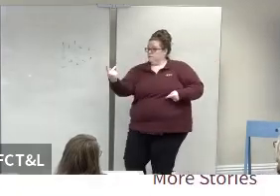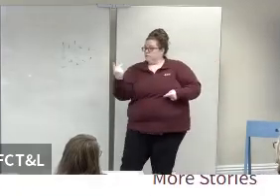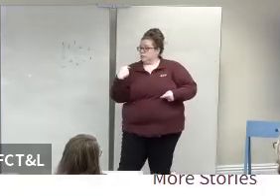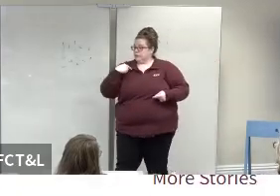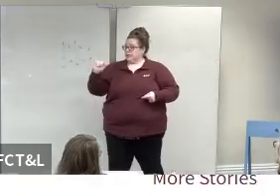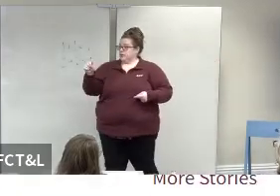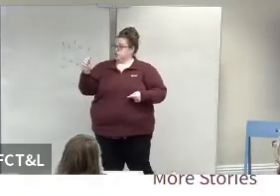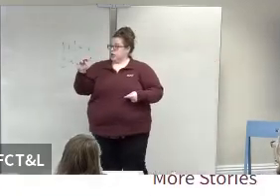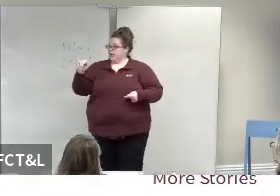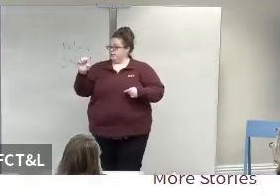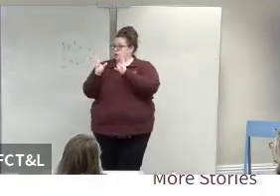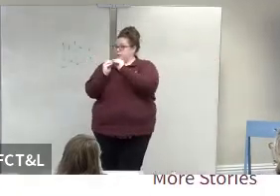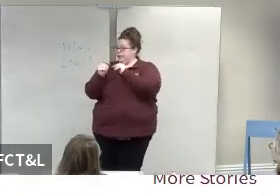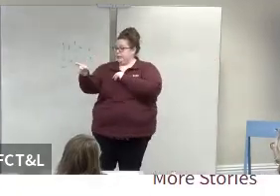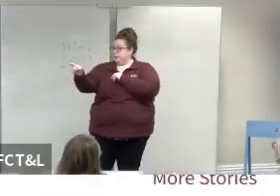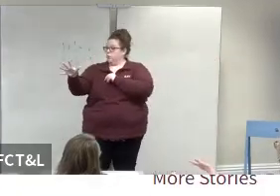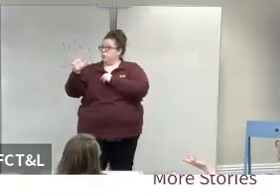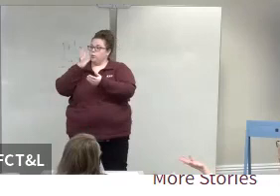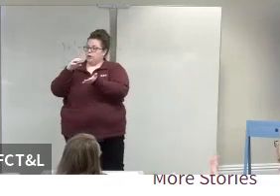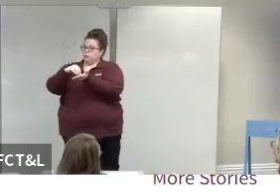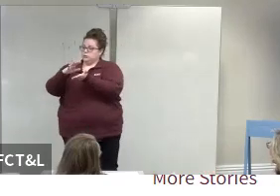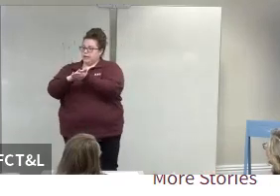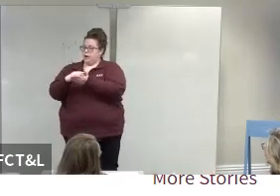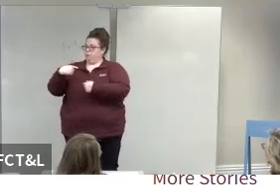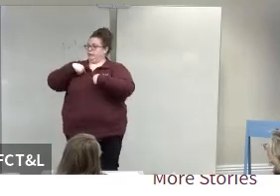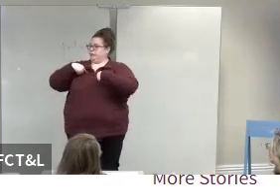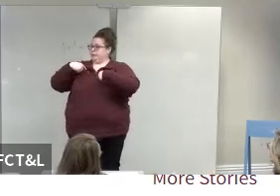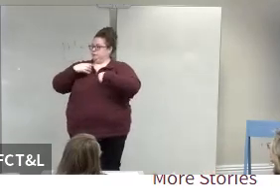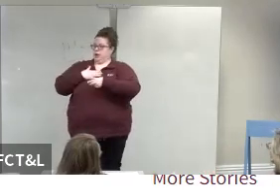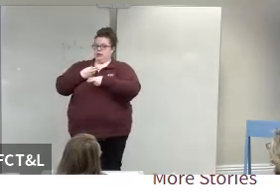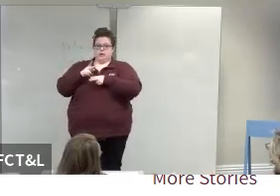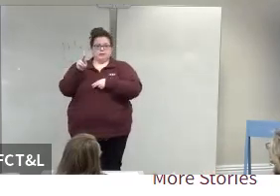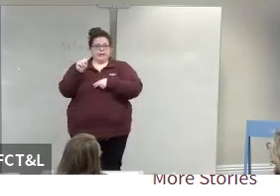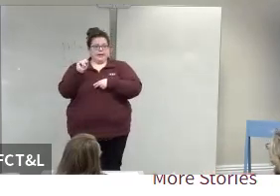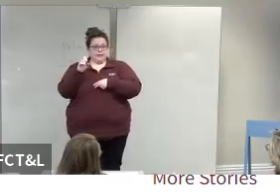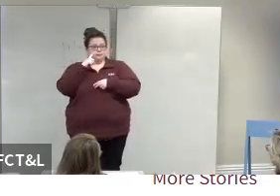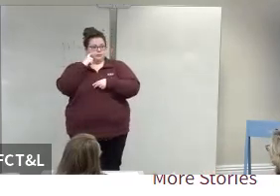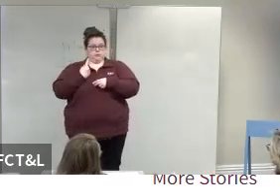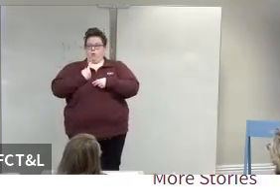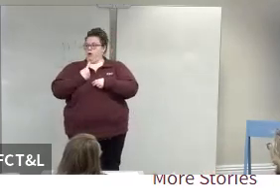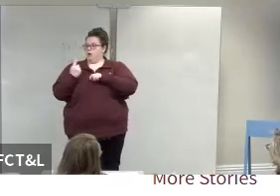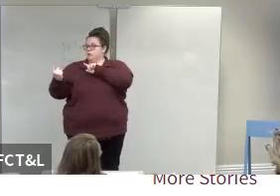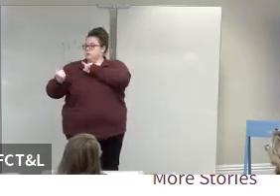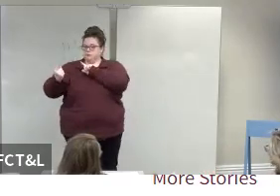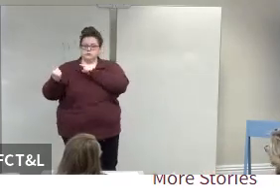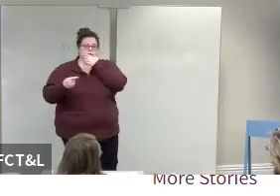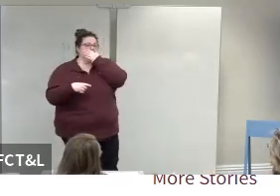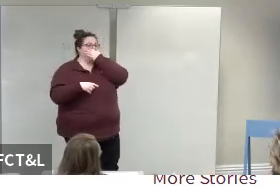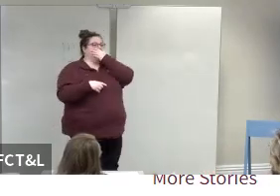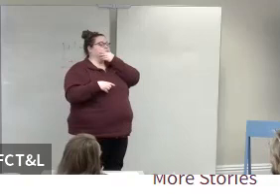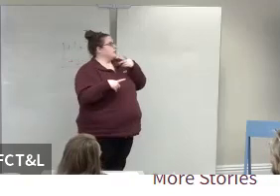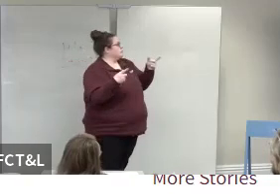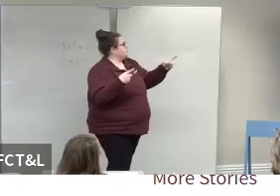If it's a one-on-one meeting, if Jamie and I are meeting, you could just put down my name, that I'm the